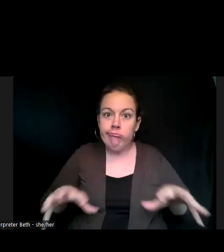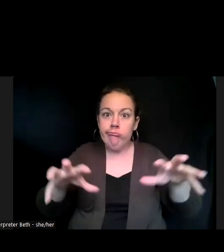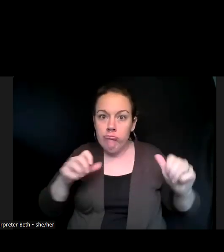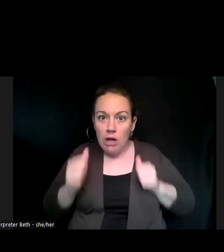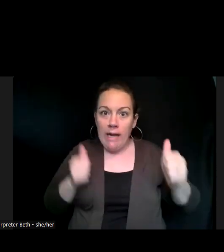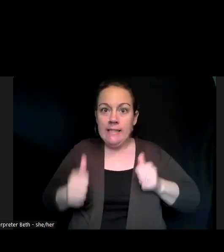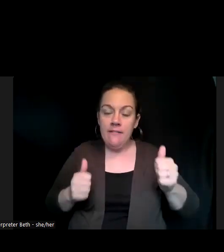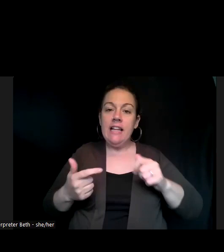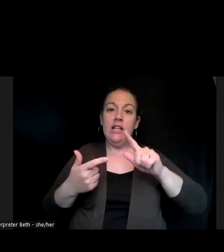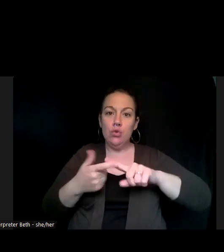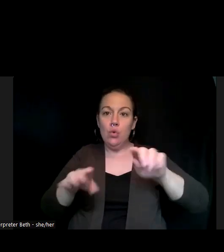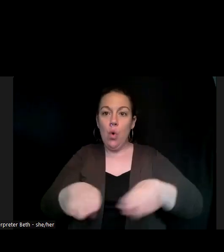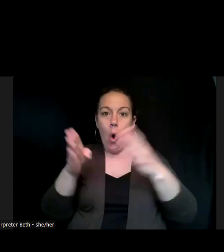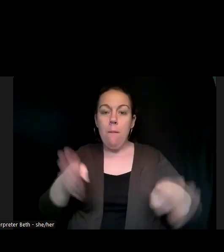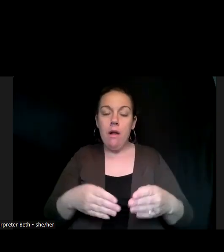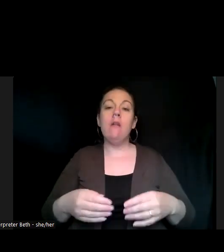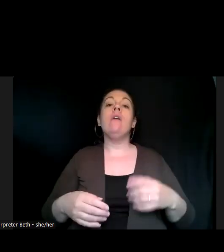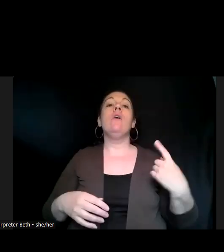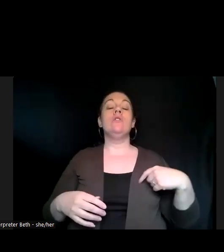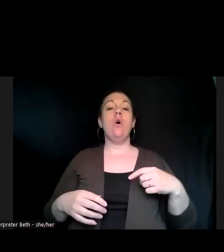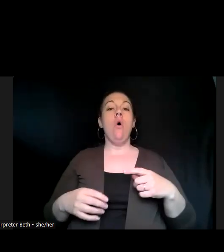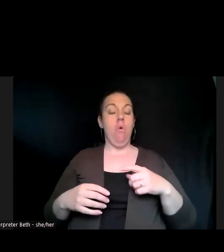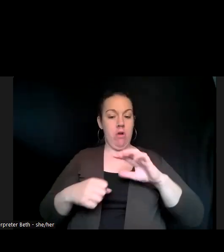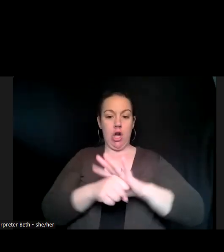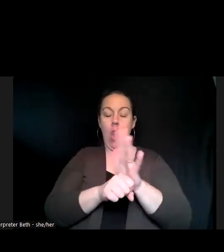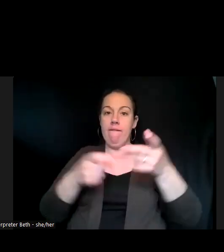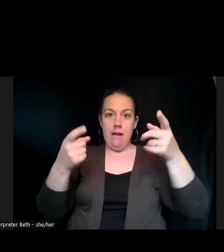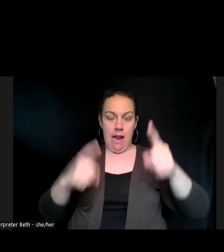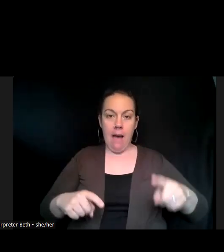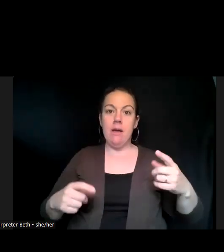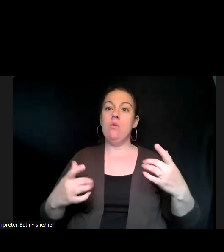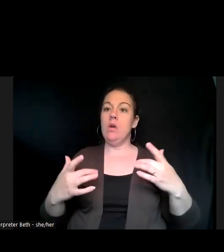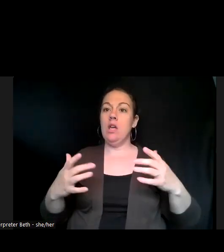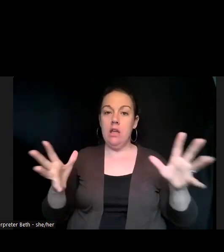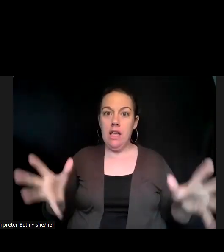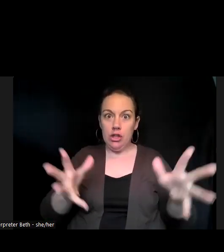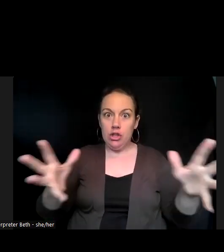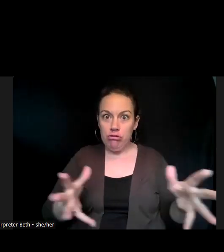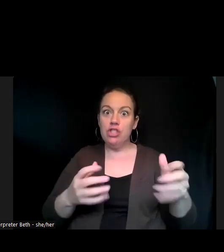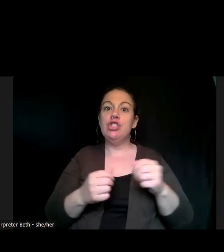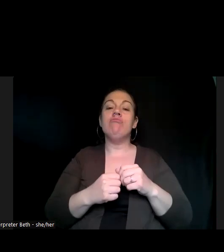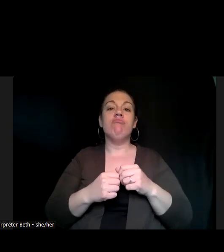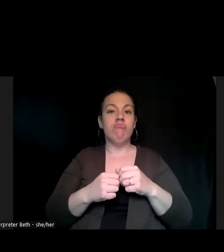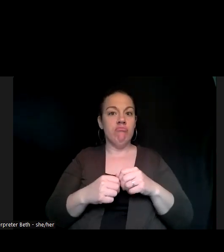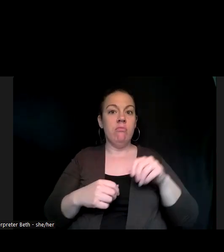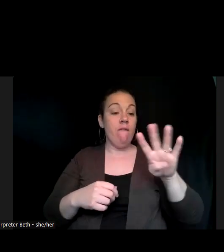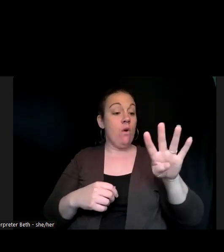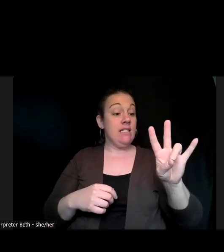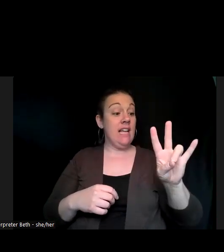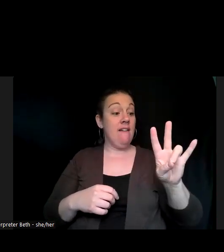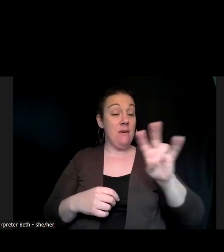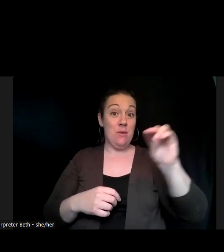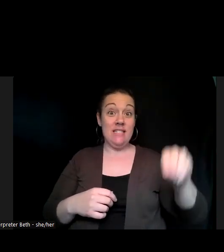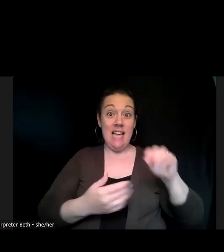we issued clear guidance for safe school operations. And when we got into office with 47% of schools open, just a few